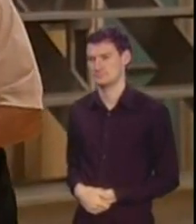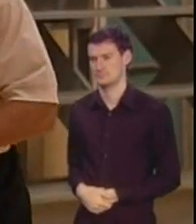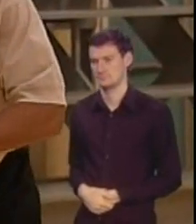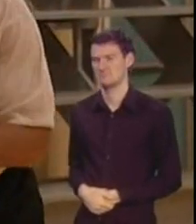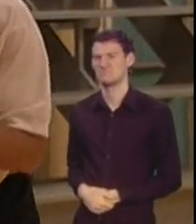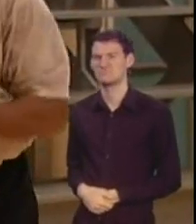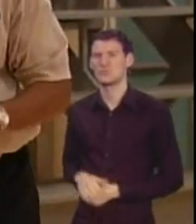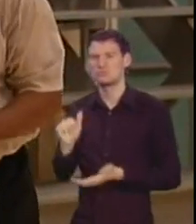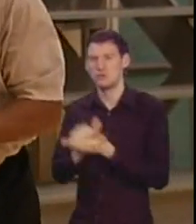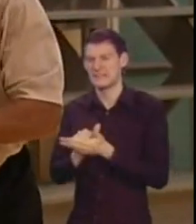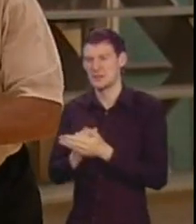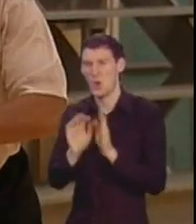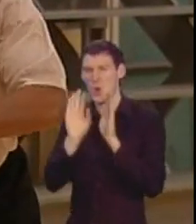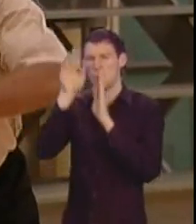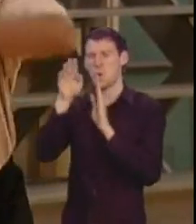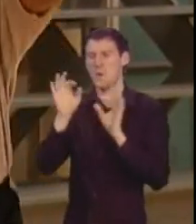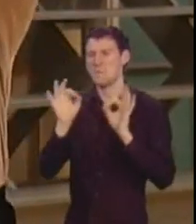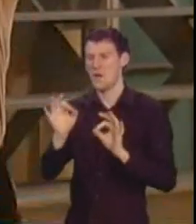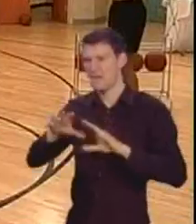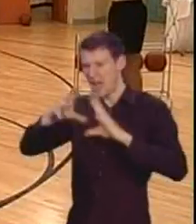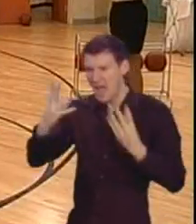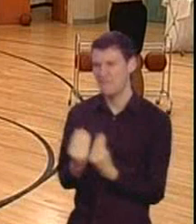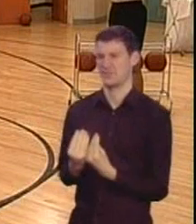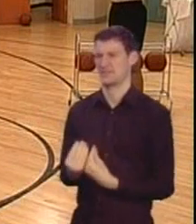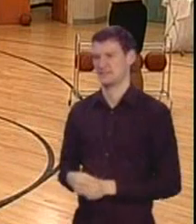That's right. Nothing but net.